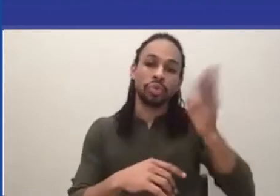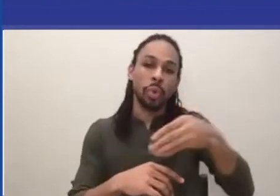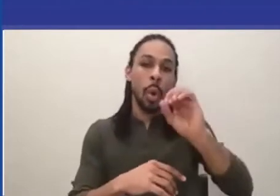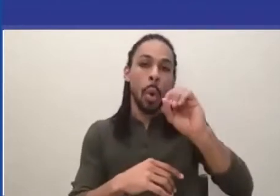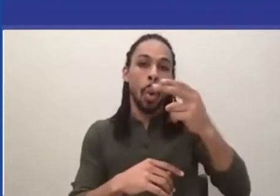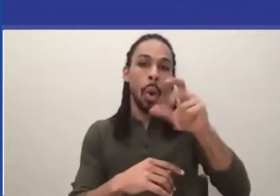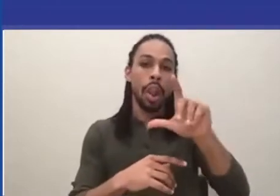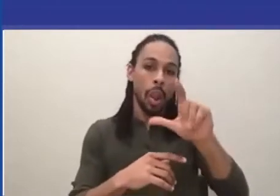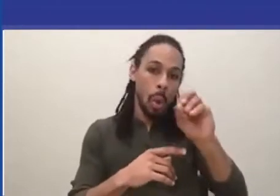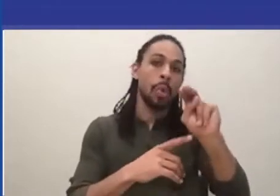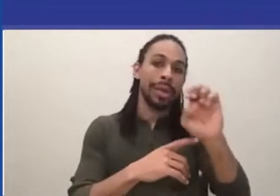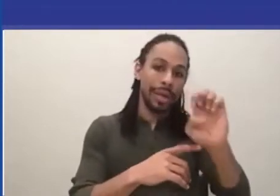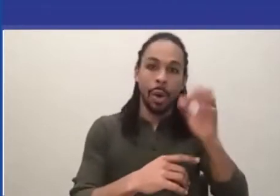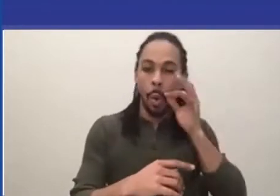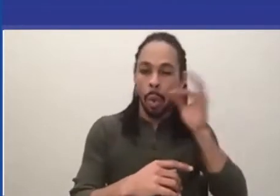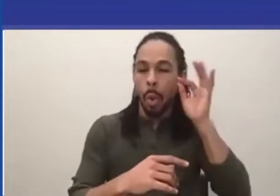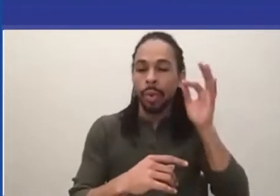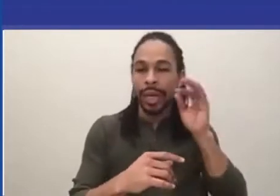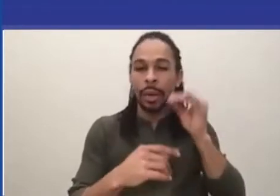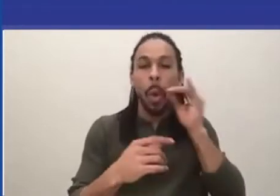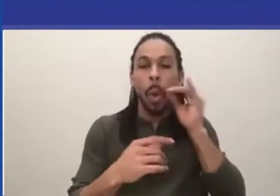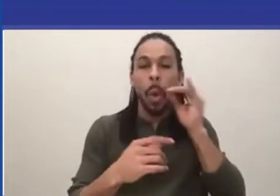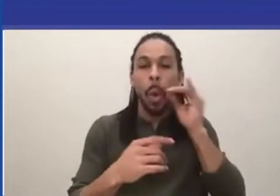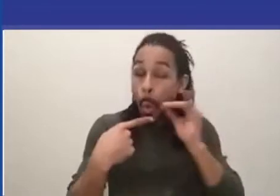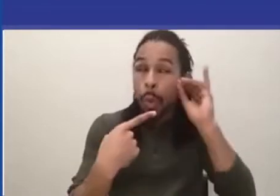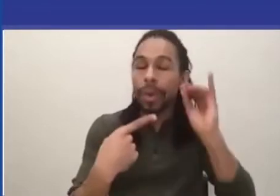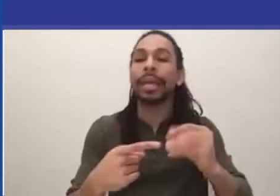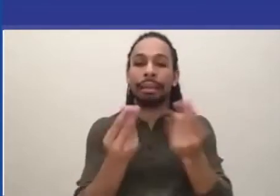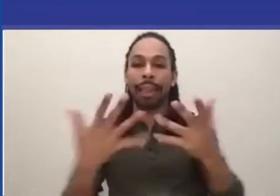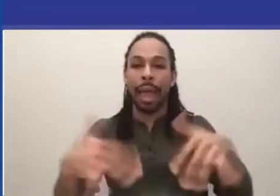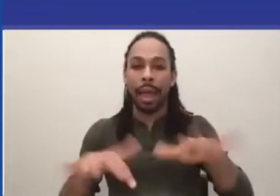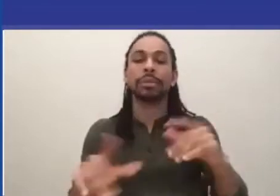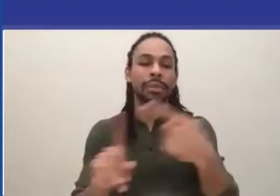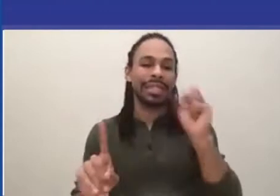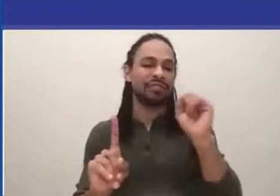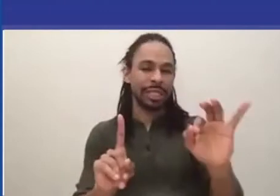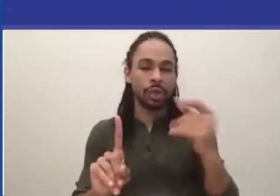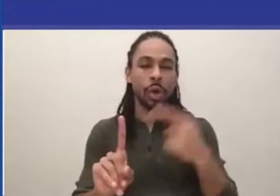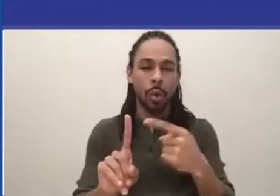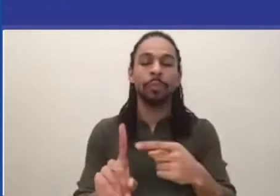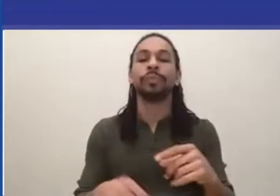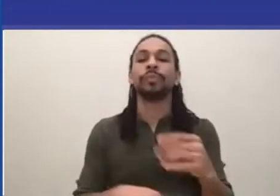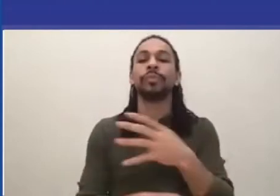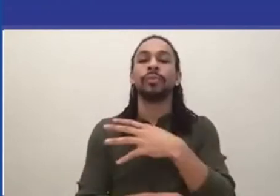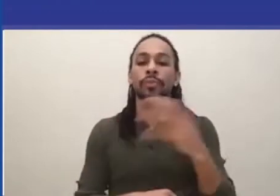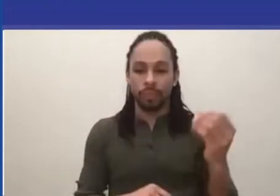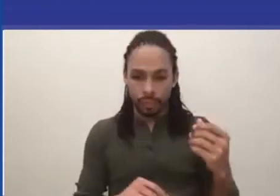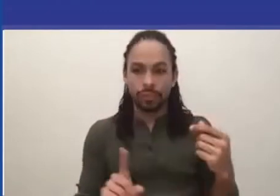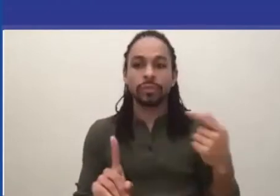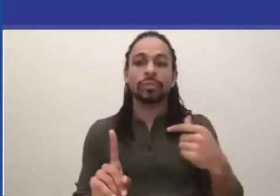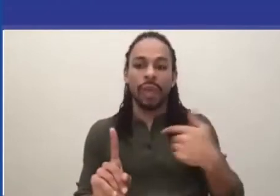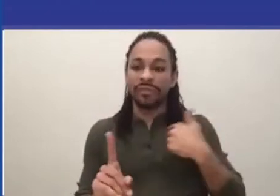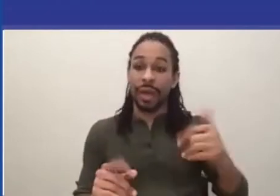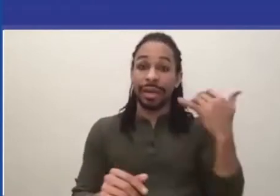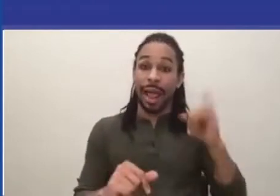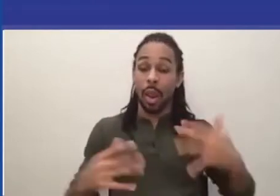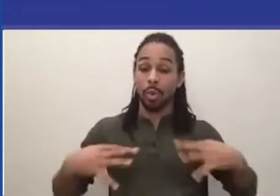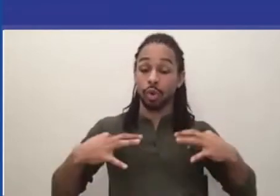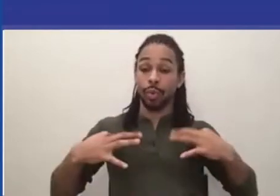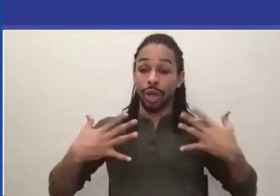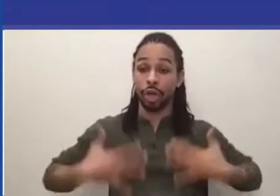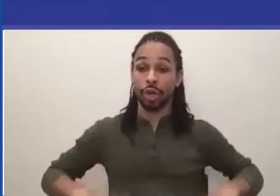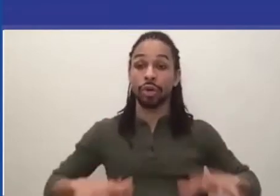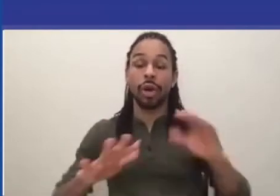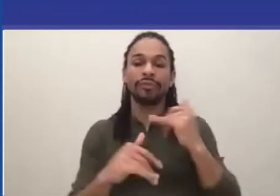sweater. I have long black curly hair, wearing colorful beaded earrings. And I'm in front of a